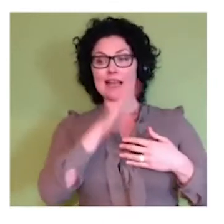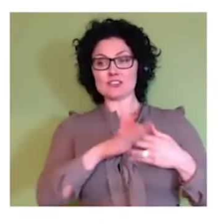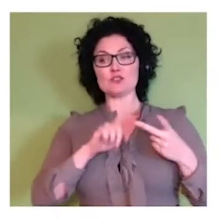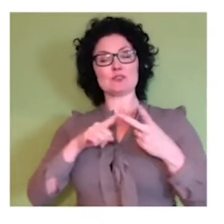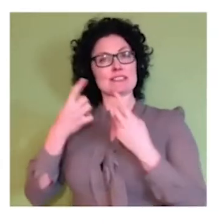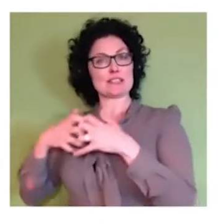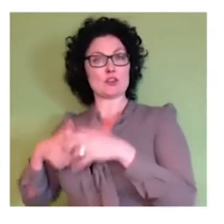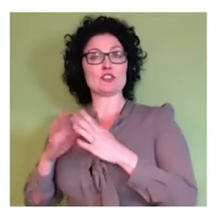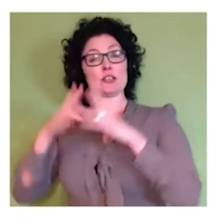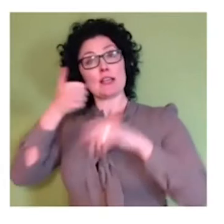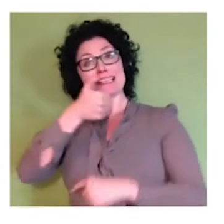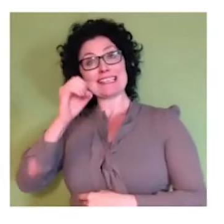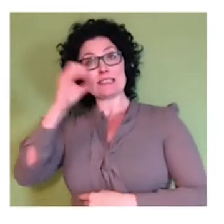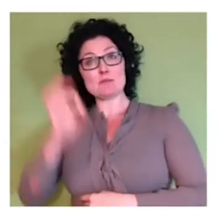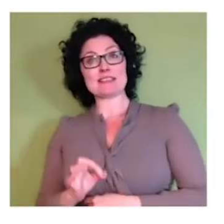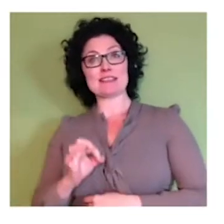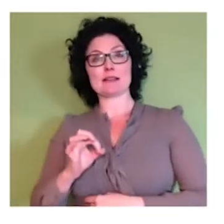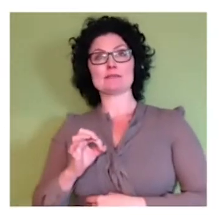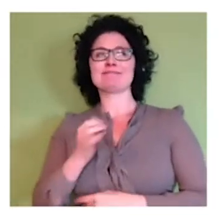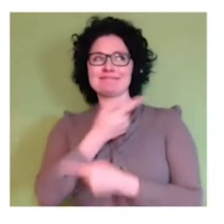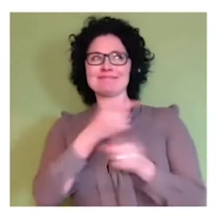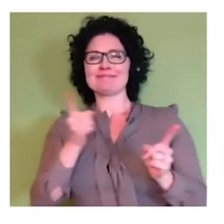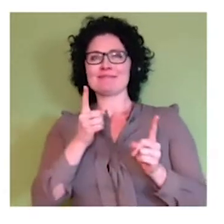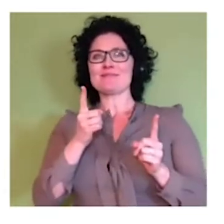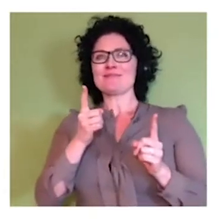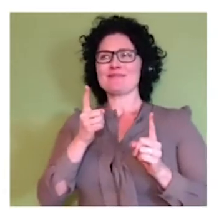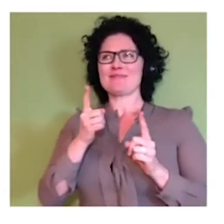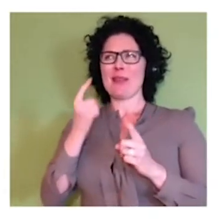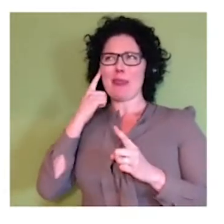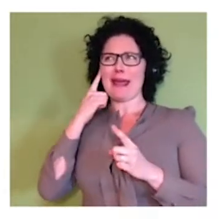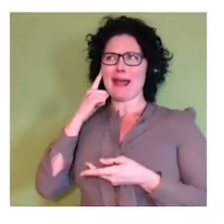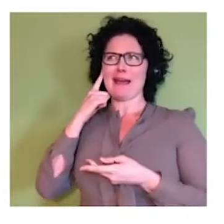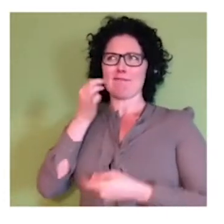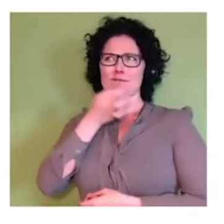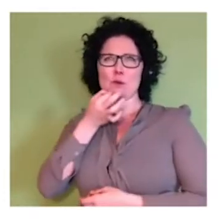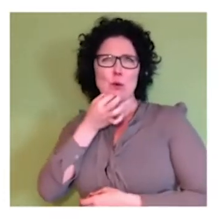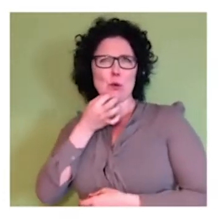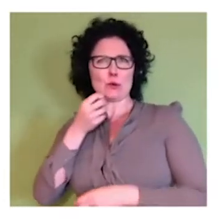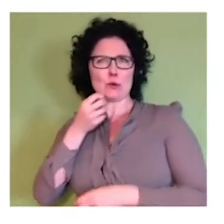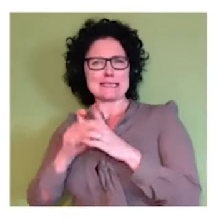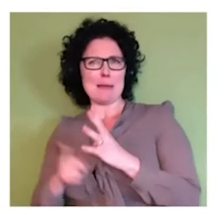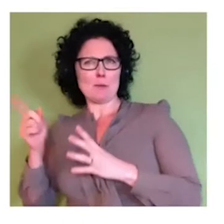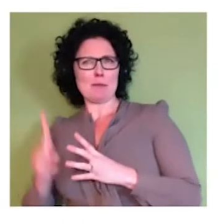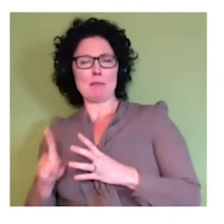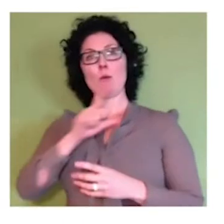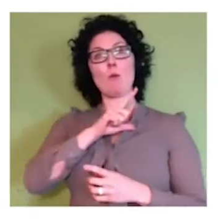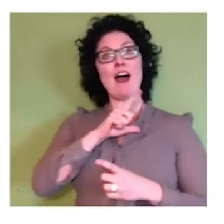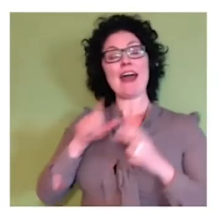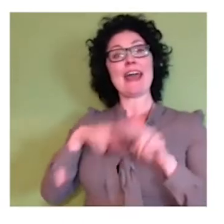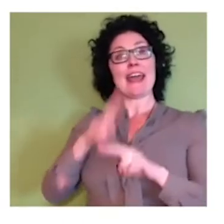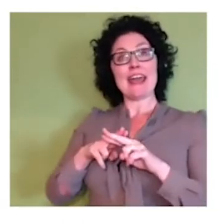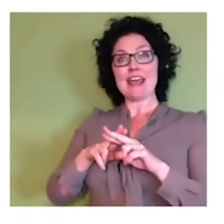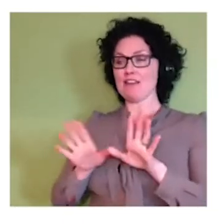60% underestimate how many disabled people there actually are. Why is that a problem? If a group is seen to be smaller than it